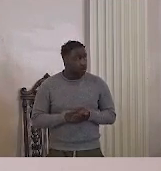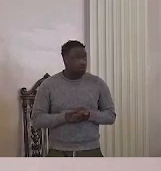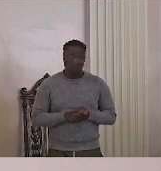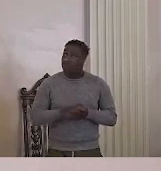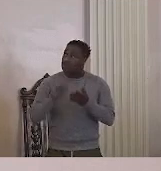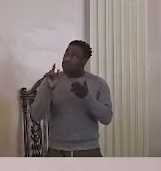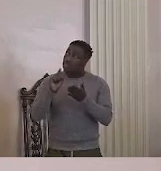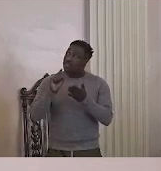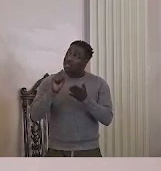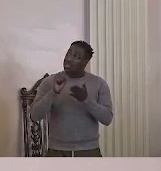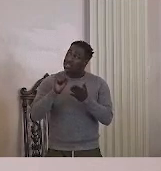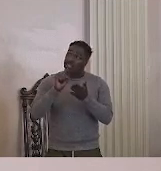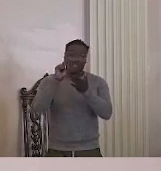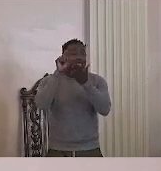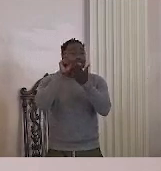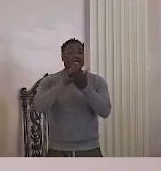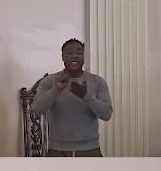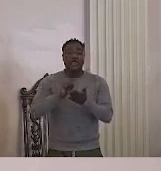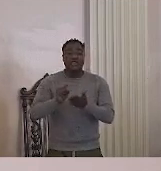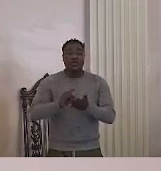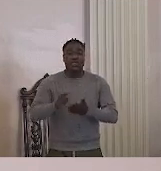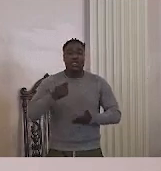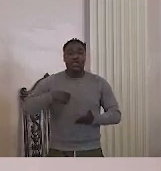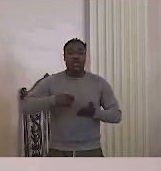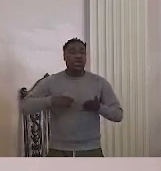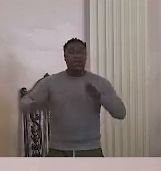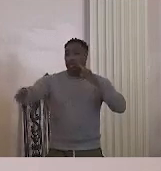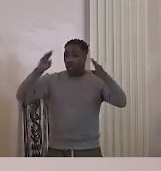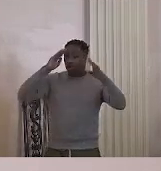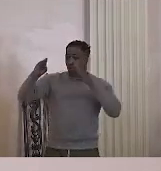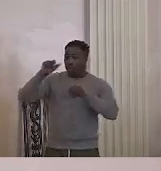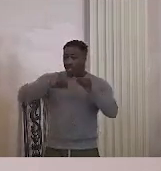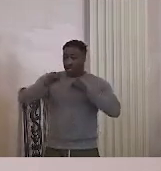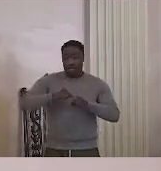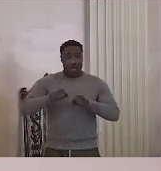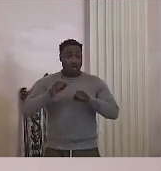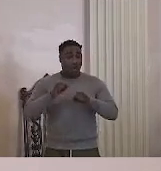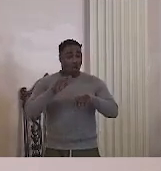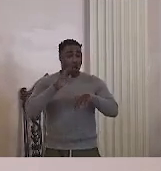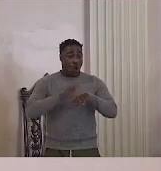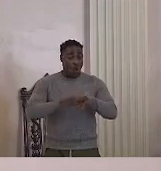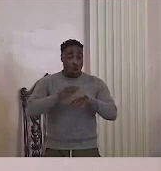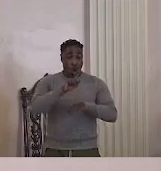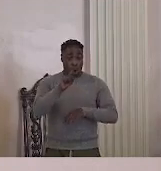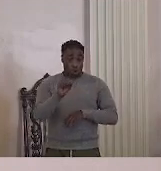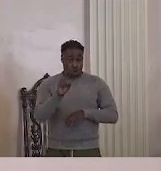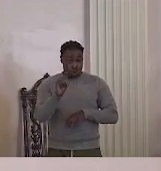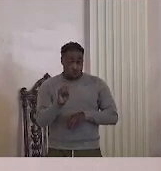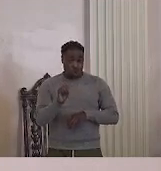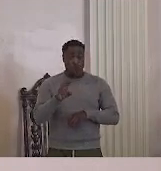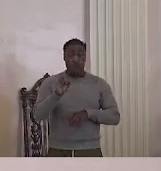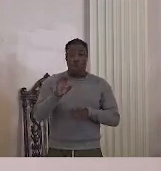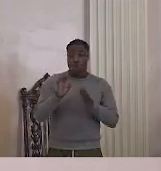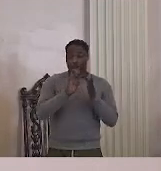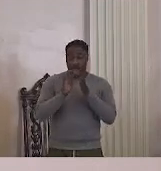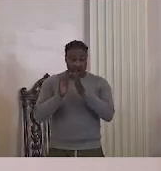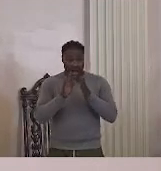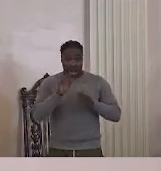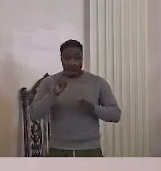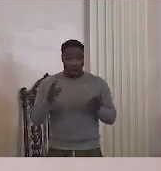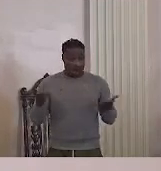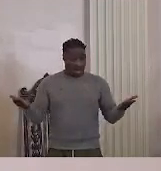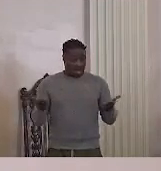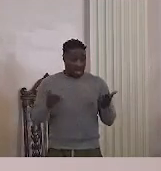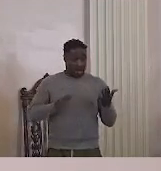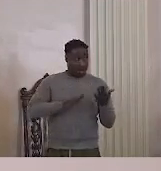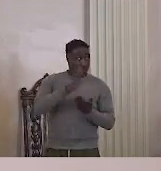Each week, we greet and behold one another in person and virtually. If you're on Zoom, I'd suggest you go to the gallery view